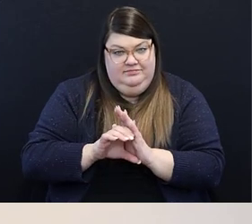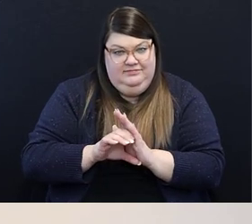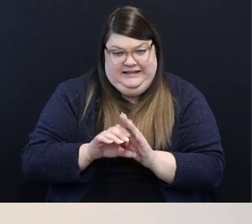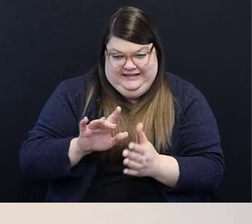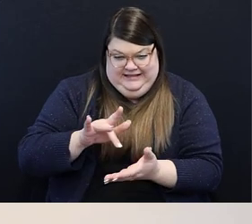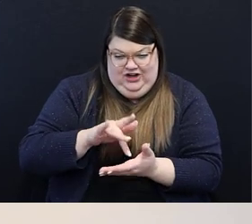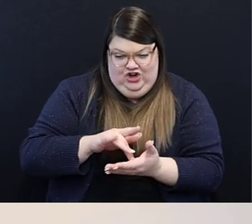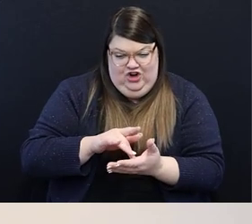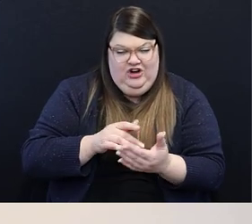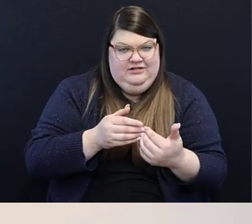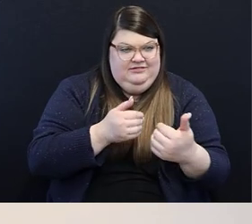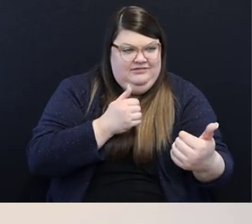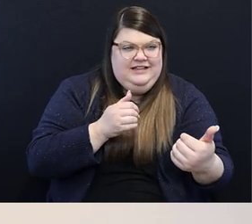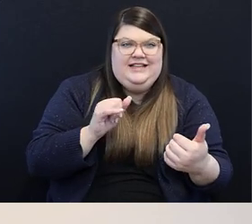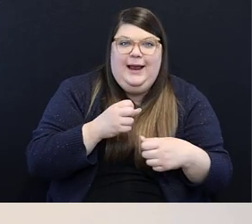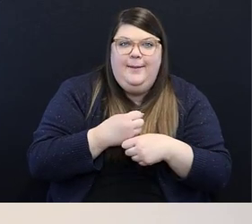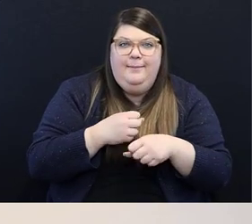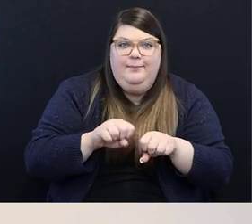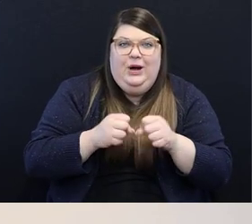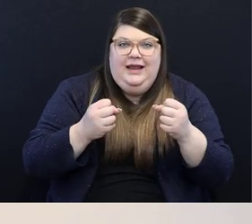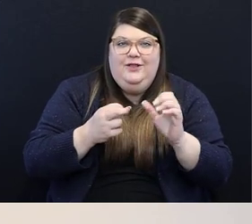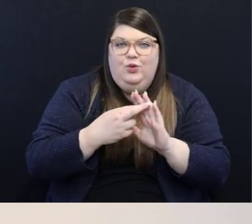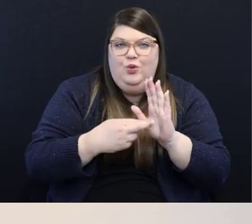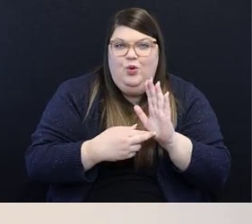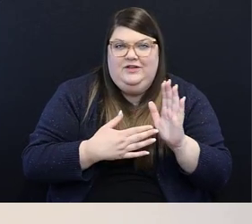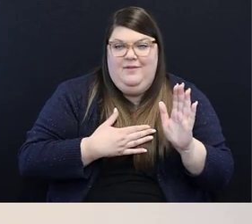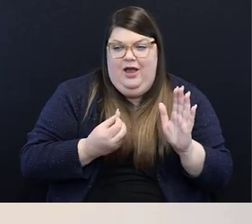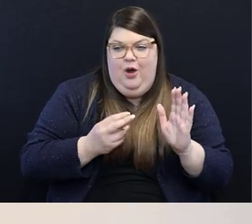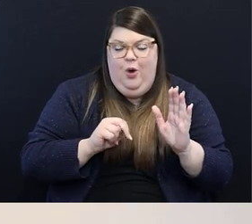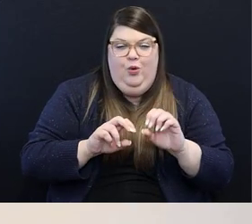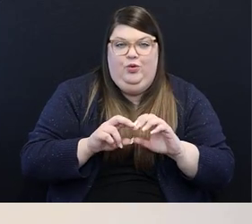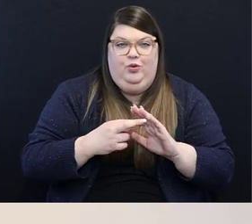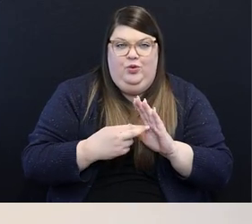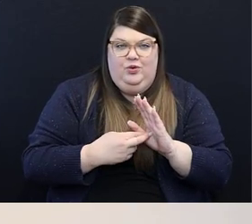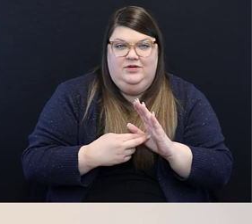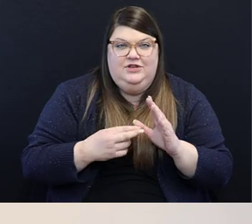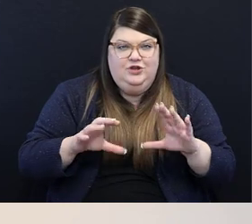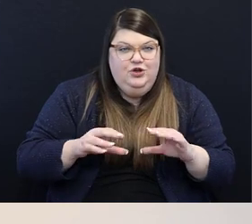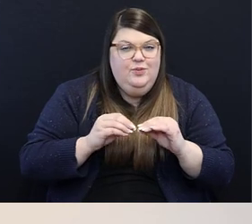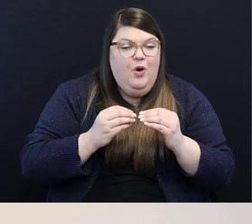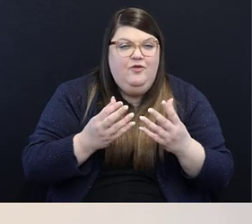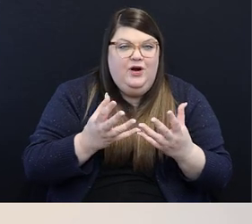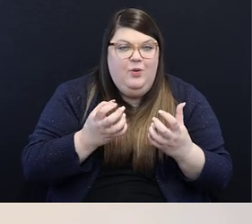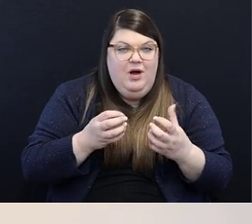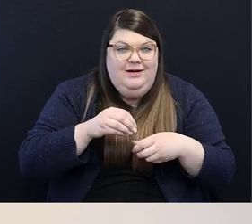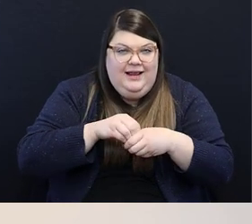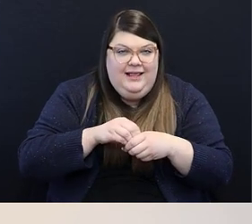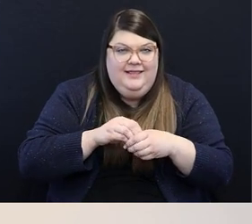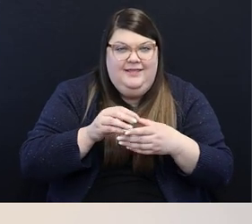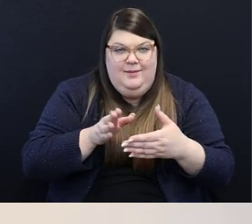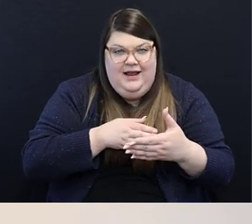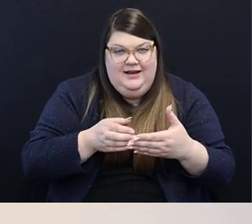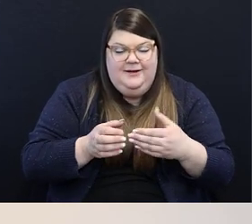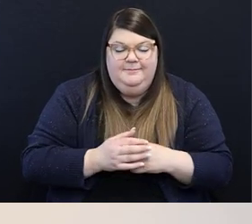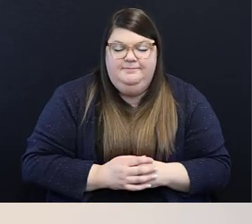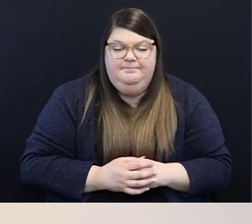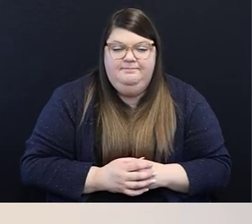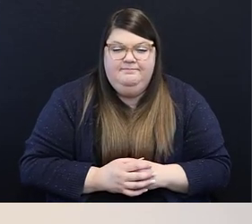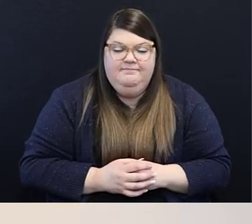kind of break my own rules and to do more of what I wanted in the painting. It also plays with